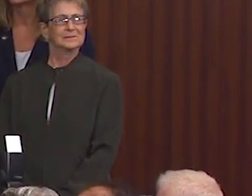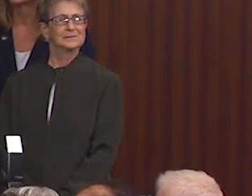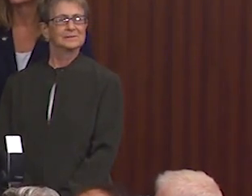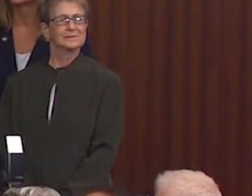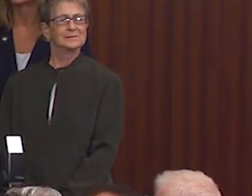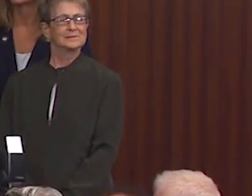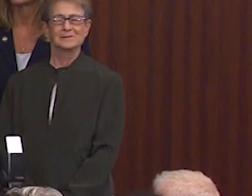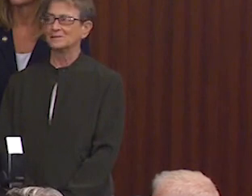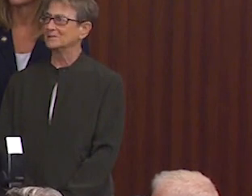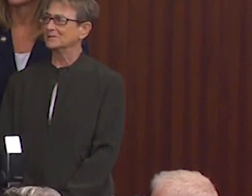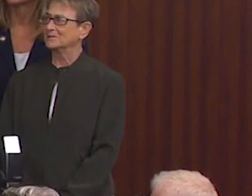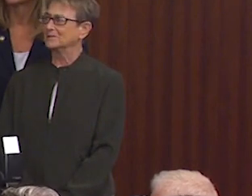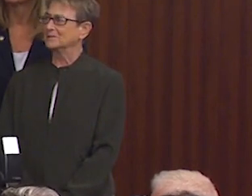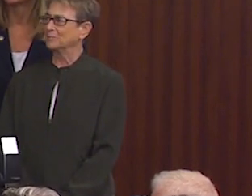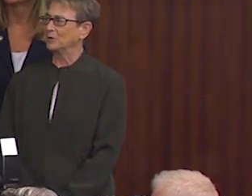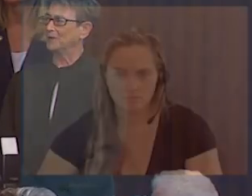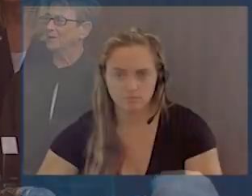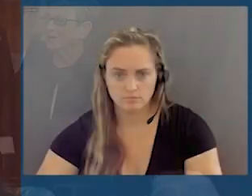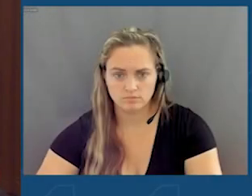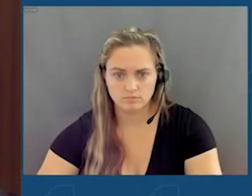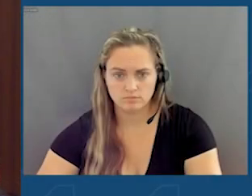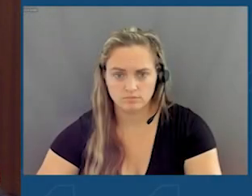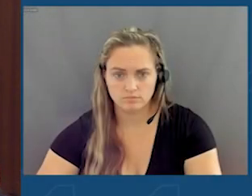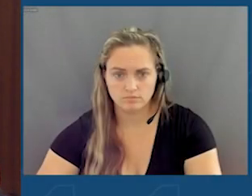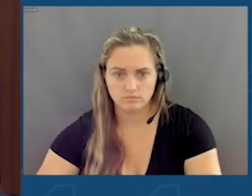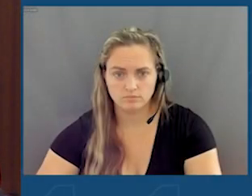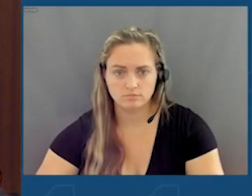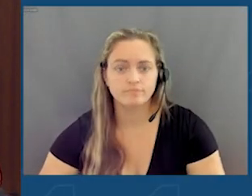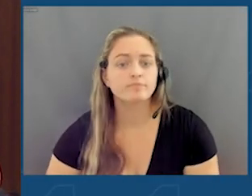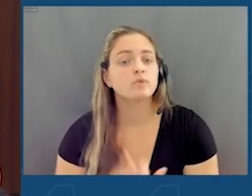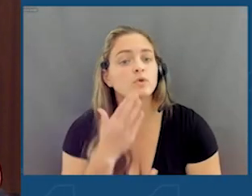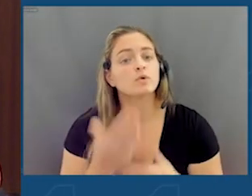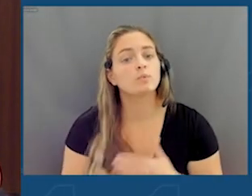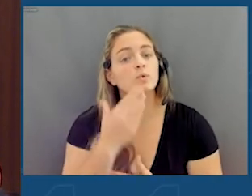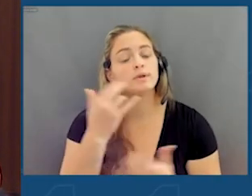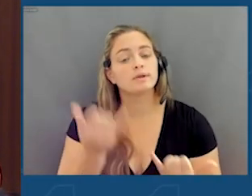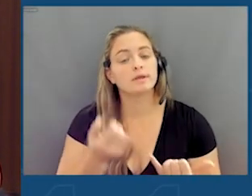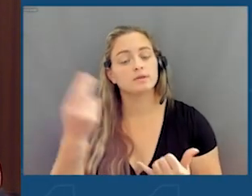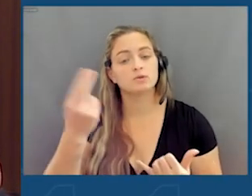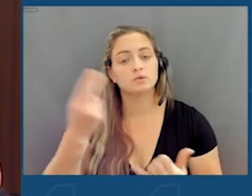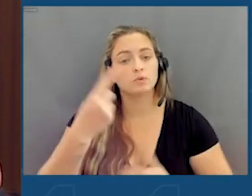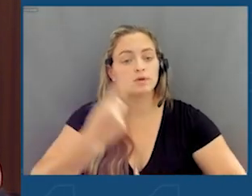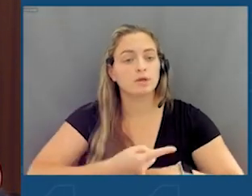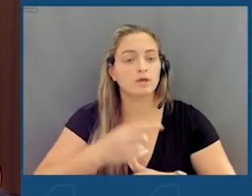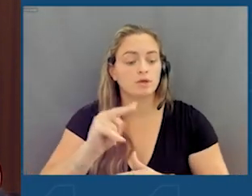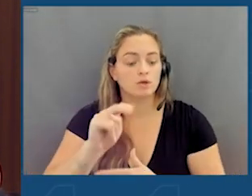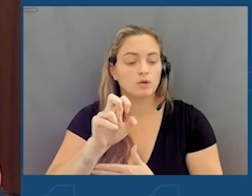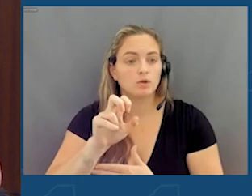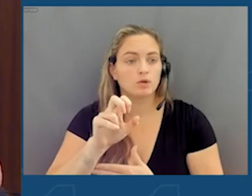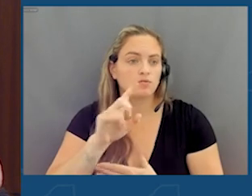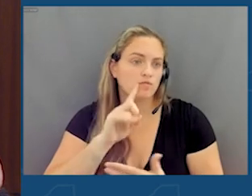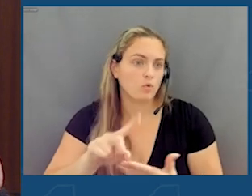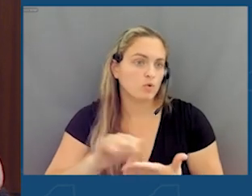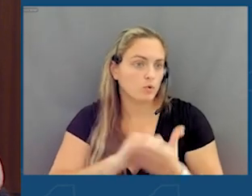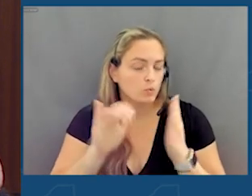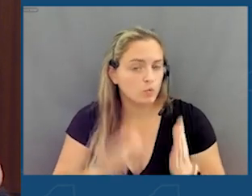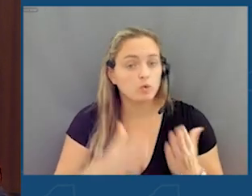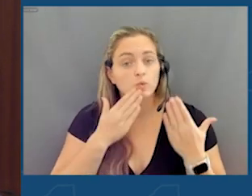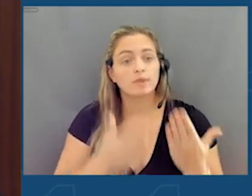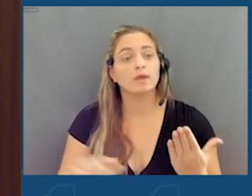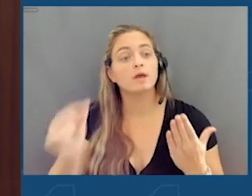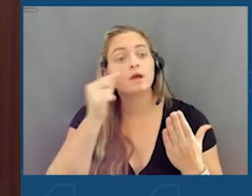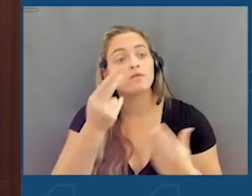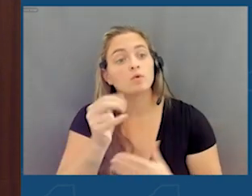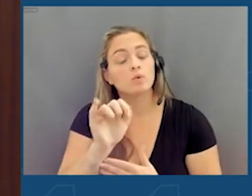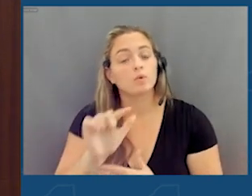Well, good morning. Good morning. Today is a historic day for New Yorkers. I want to thank Governor